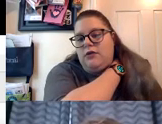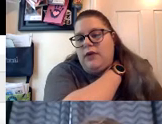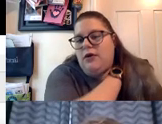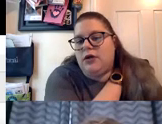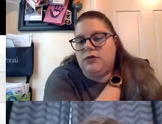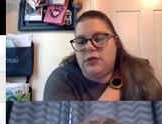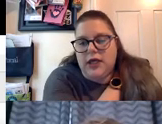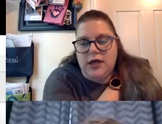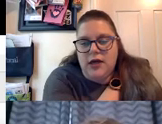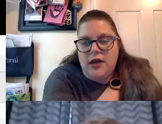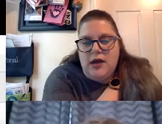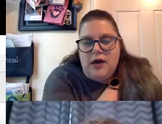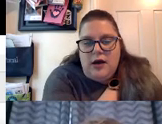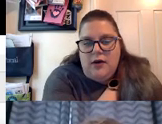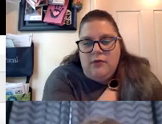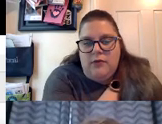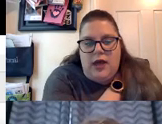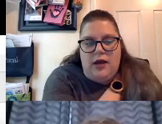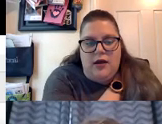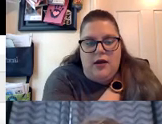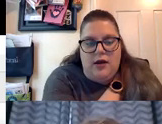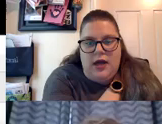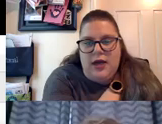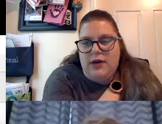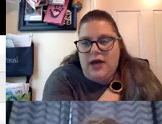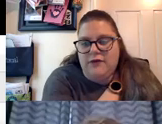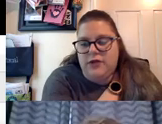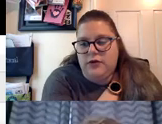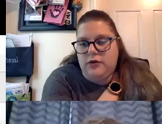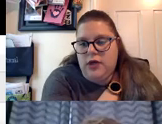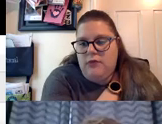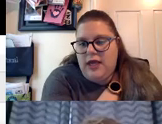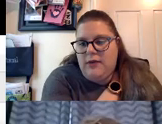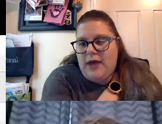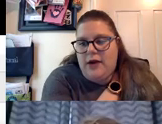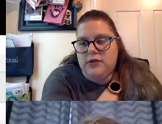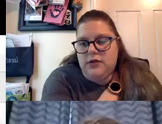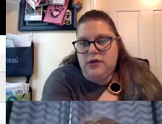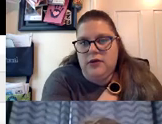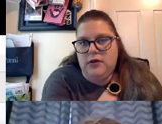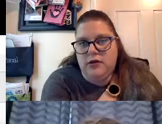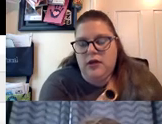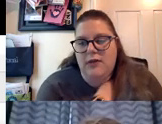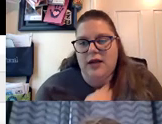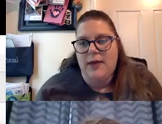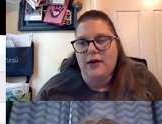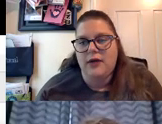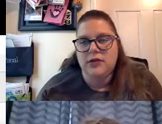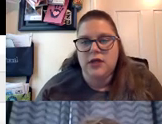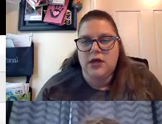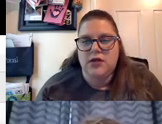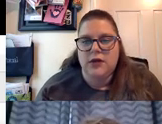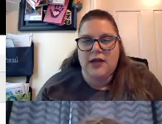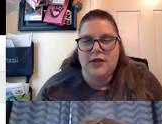order tool here. Okay, do it in there. And select I would have it, to select it, and then make it a